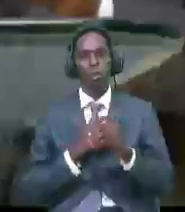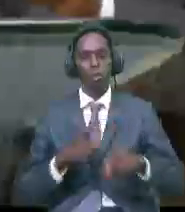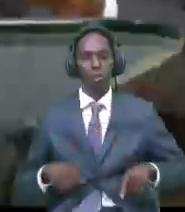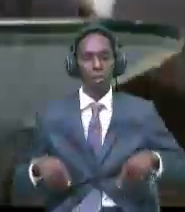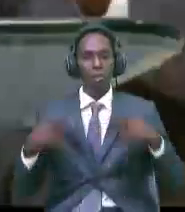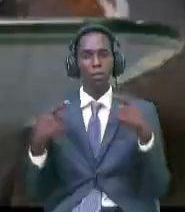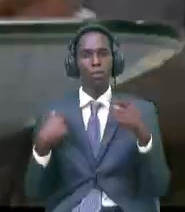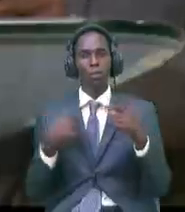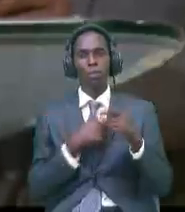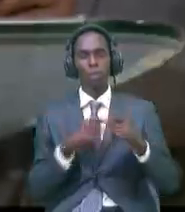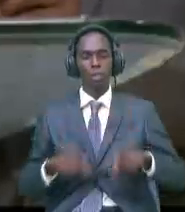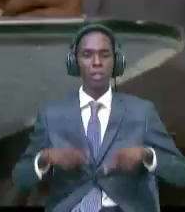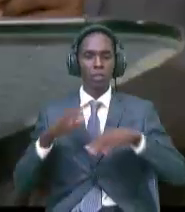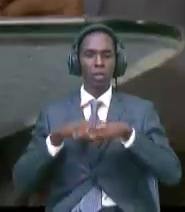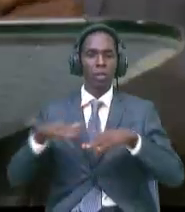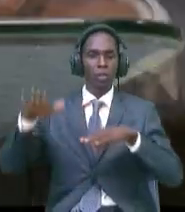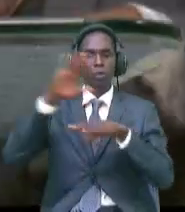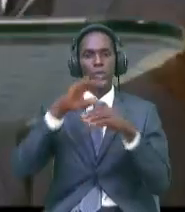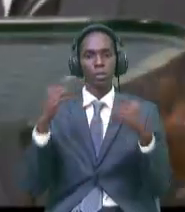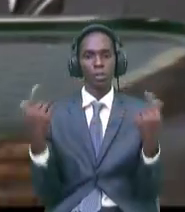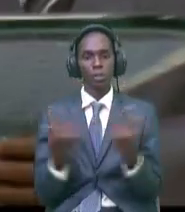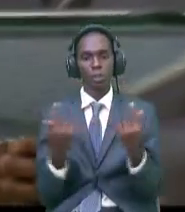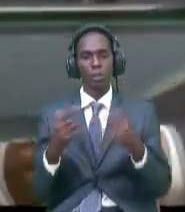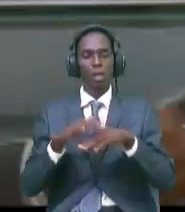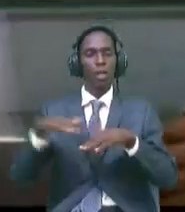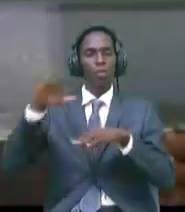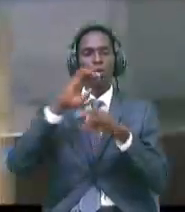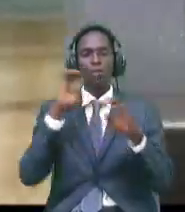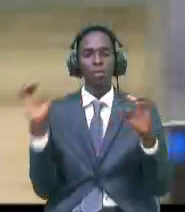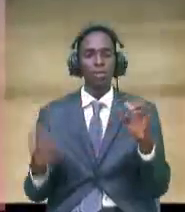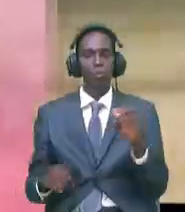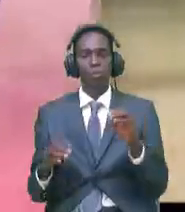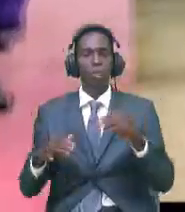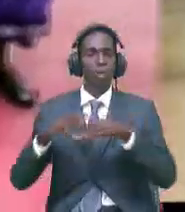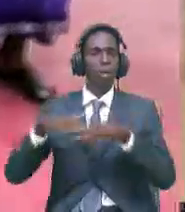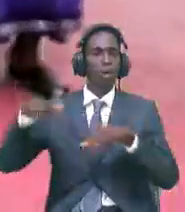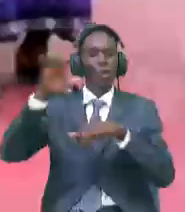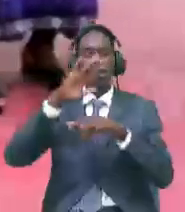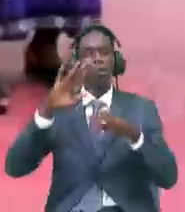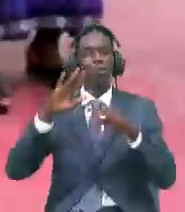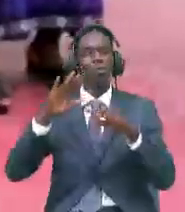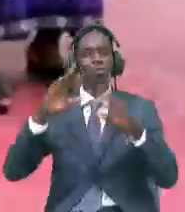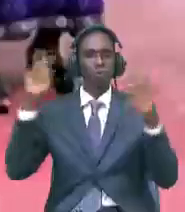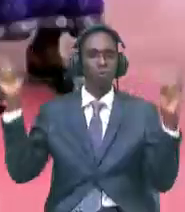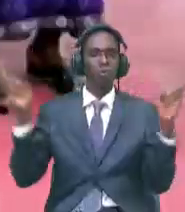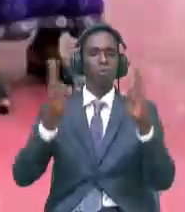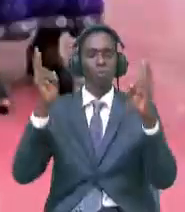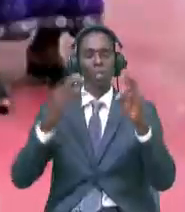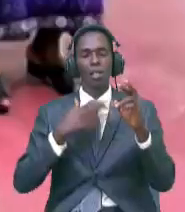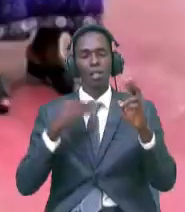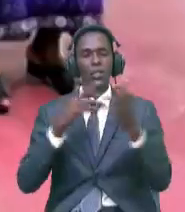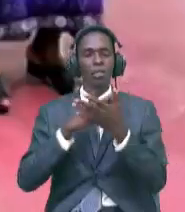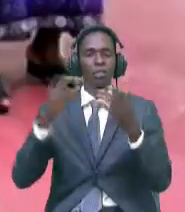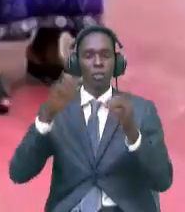evil, we live above sin and we live victorious and we live righteous lives, what's going to happen? There'll